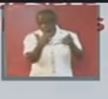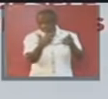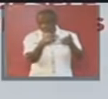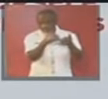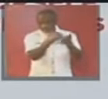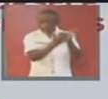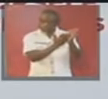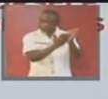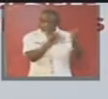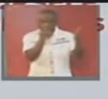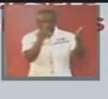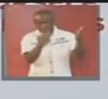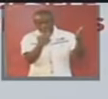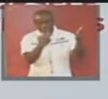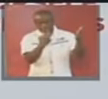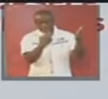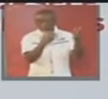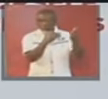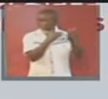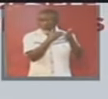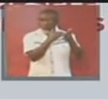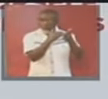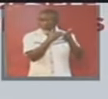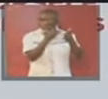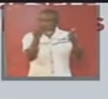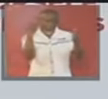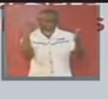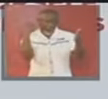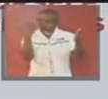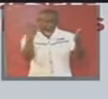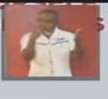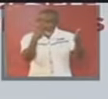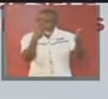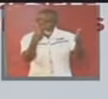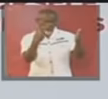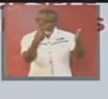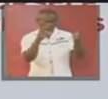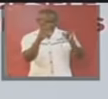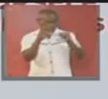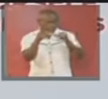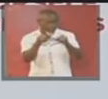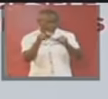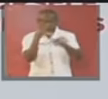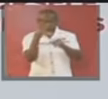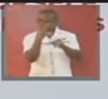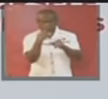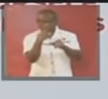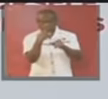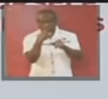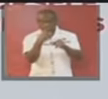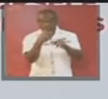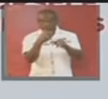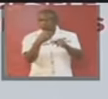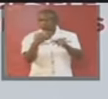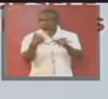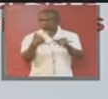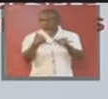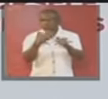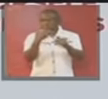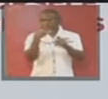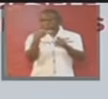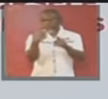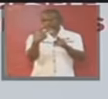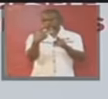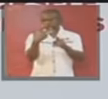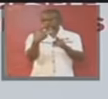some reds some time ago and then 2 remaining reds. So we have 3